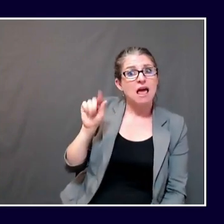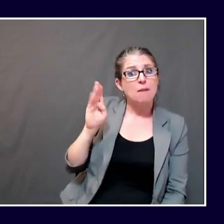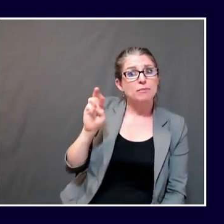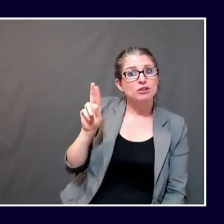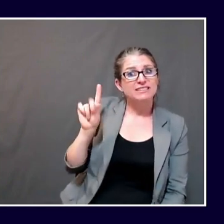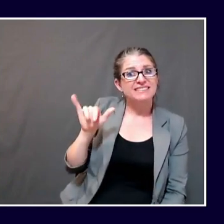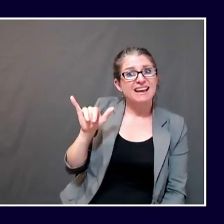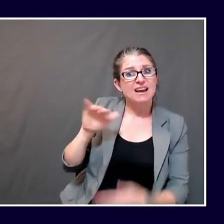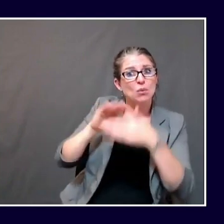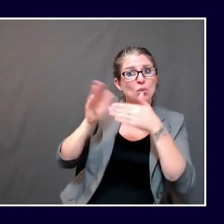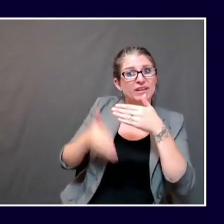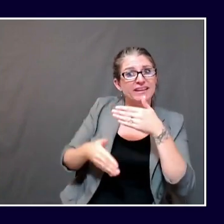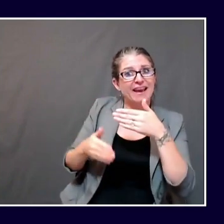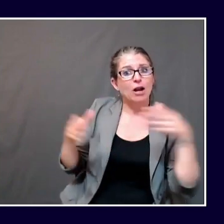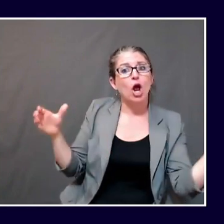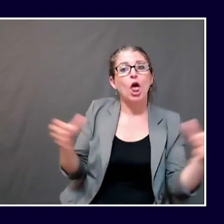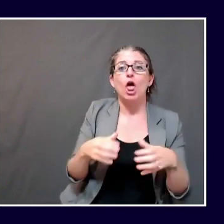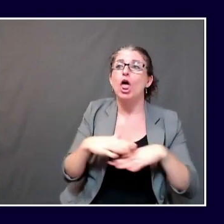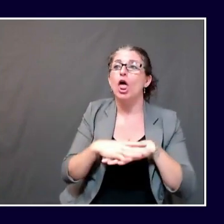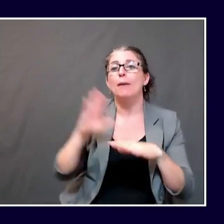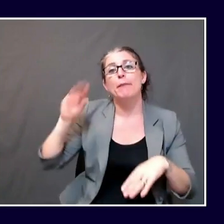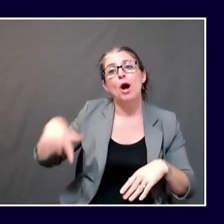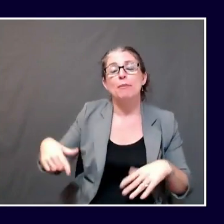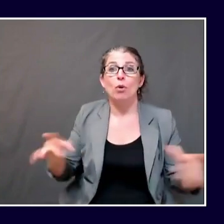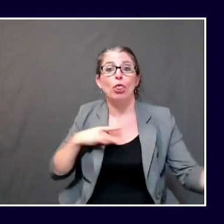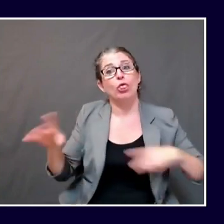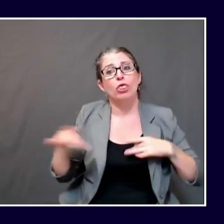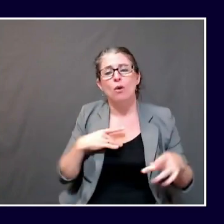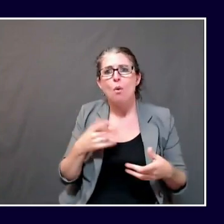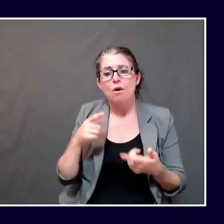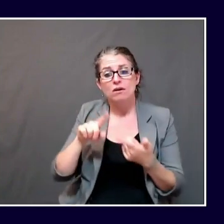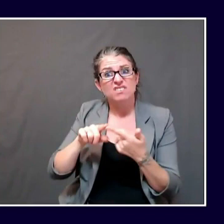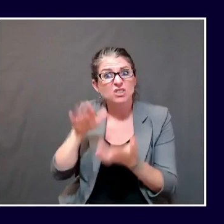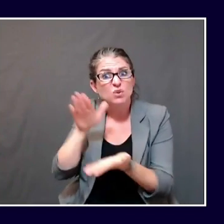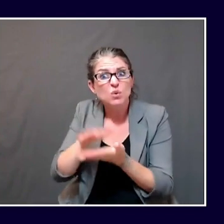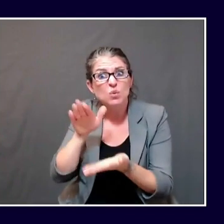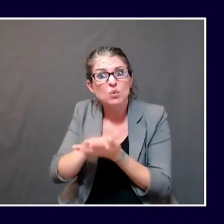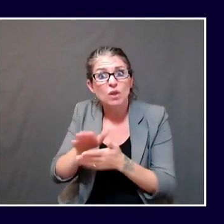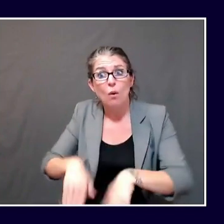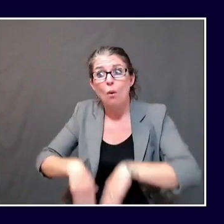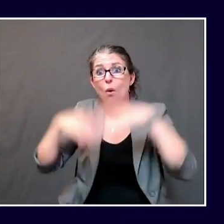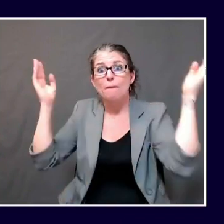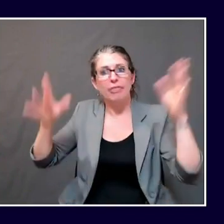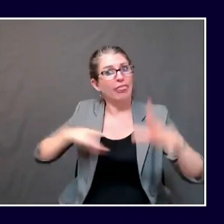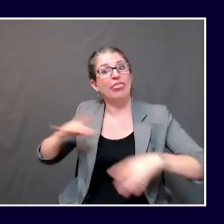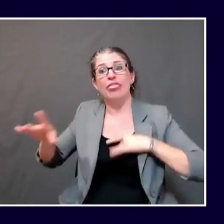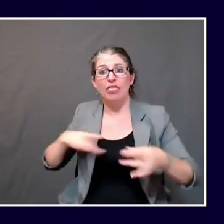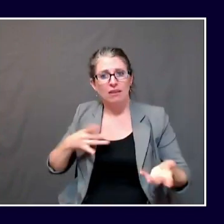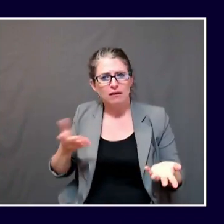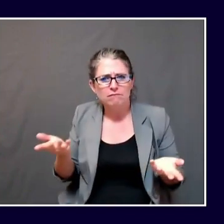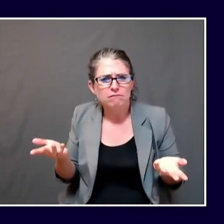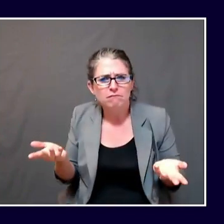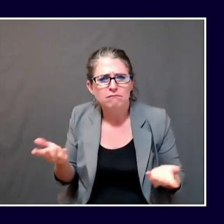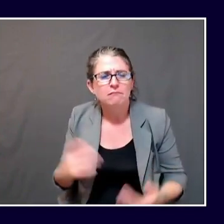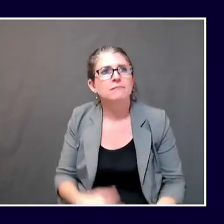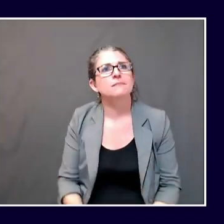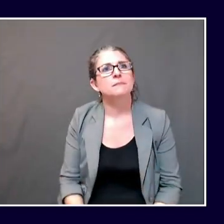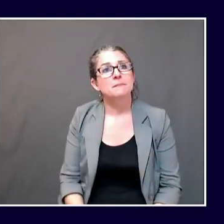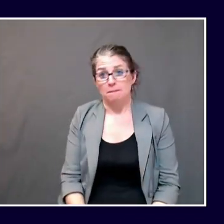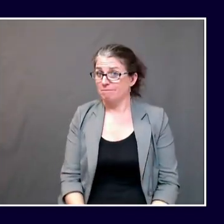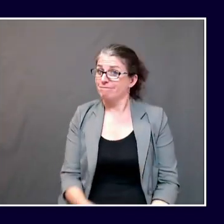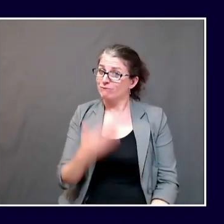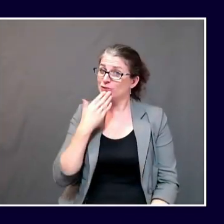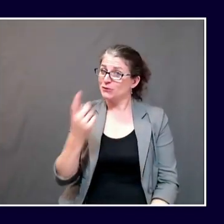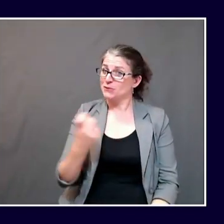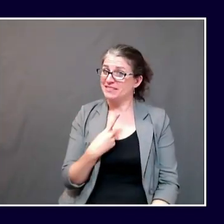That's a question. It's a great question, Patty. It's one that we've talked about at our epidemiology meetings. As of right now, we haven't